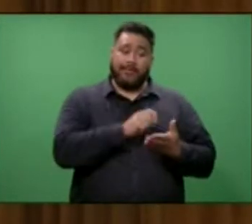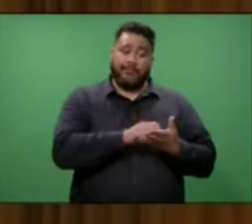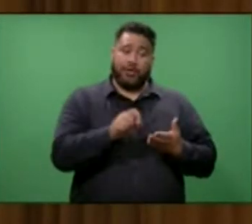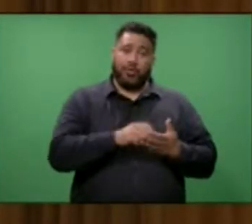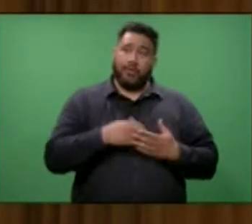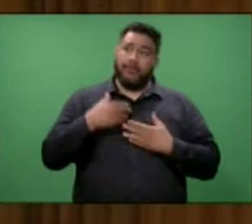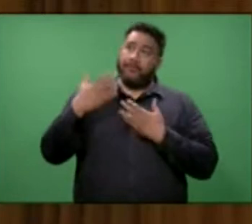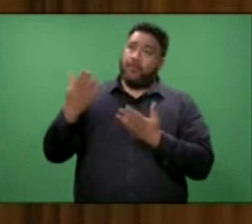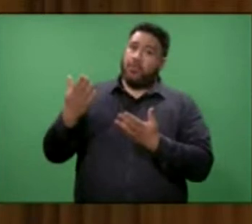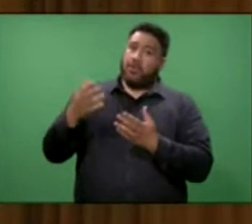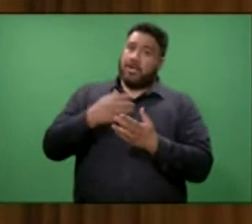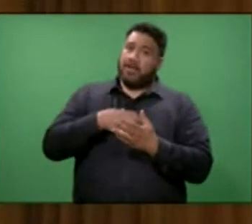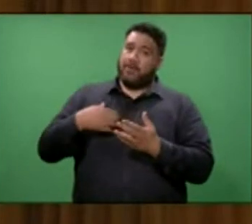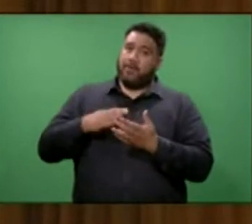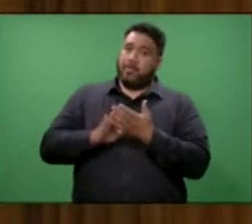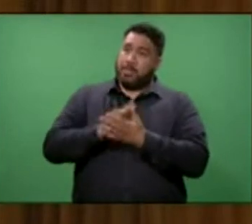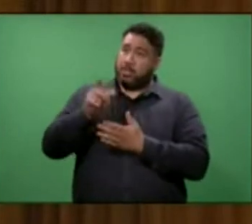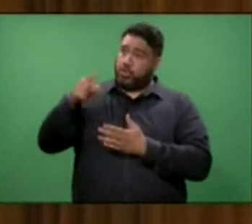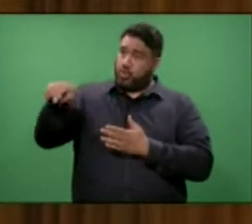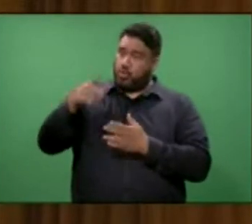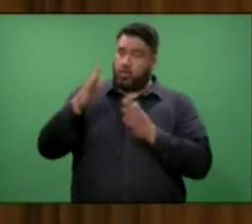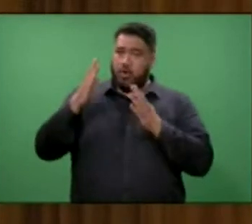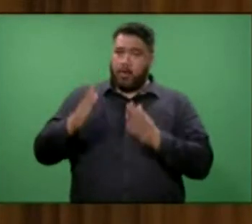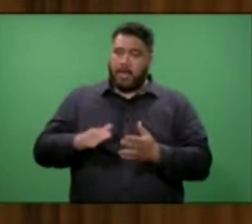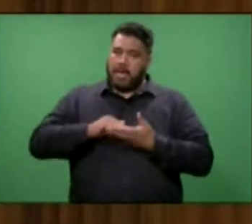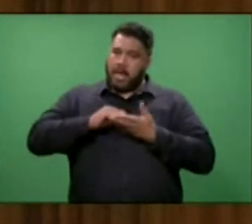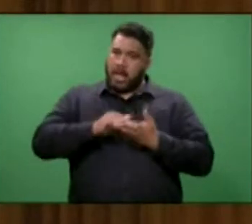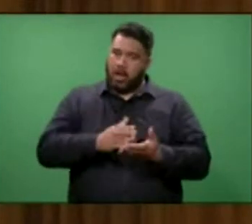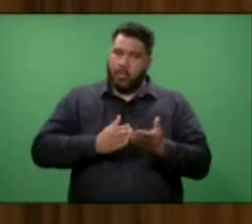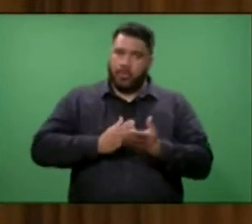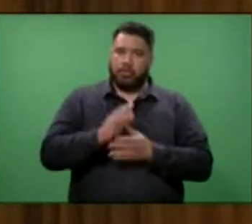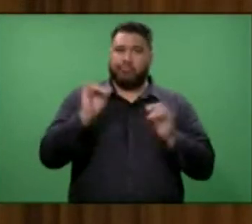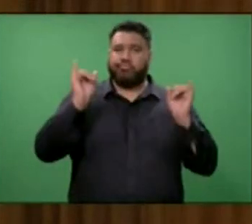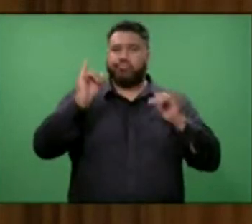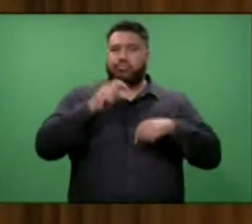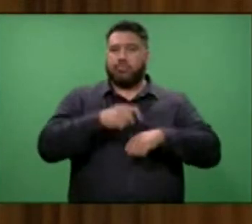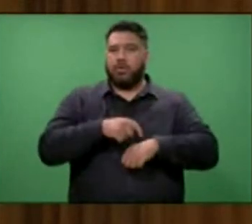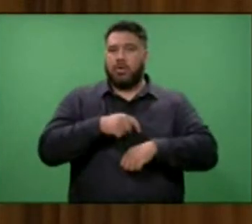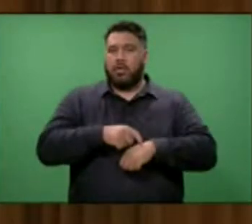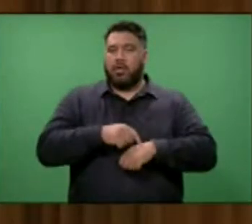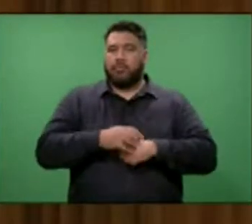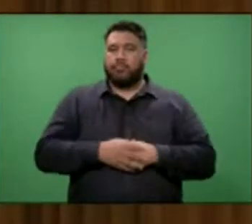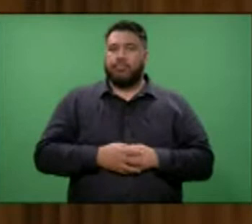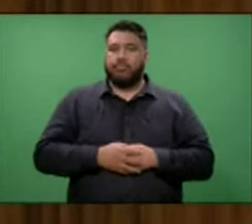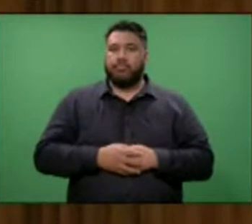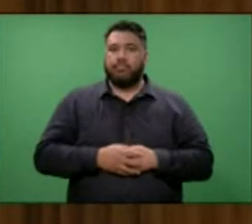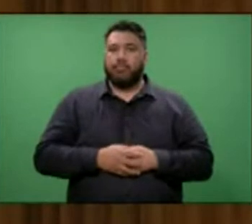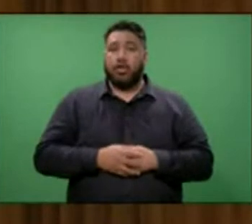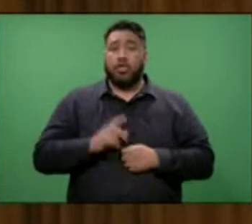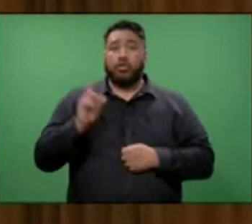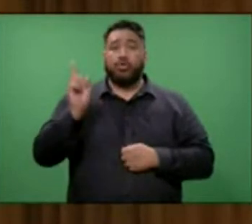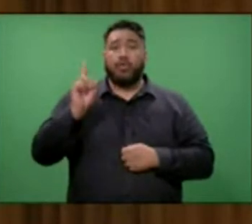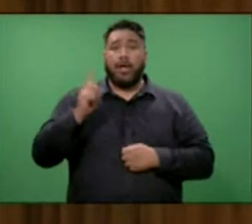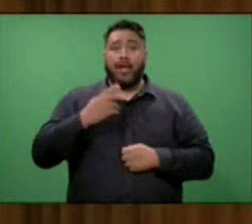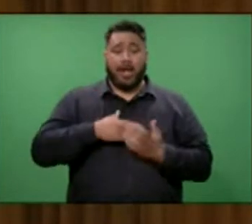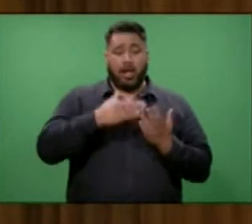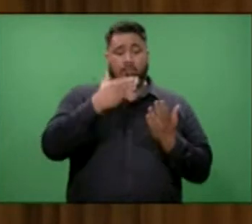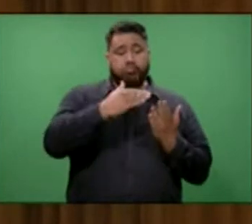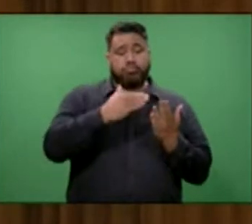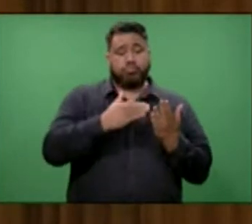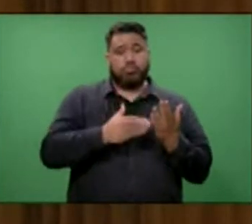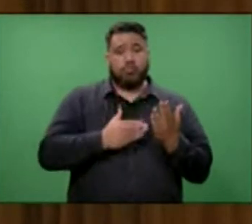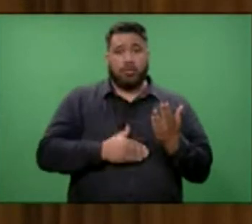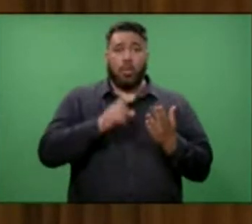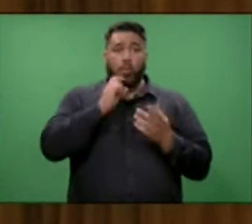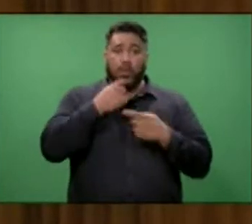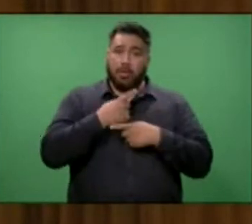country through a crisis. Nothing in the programme set out today will come easily, but our opportunities